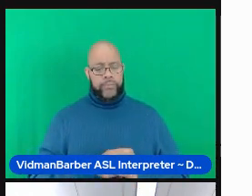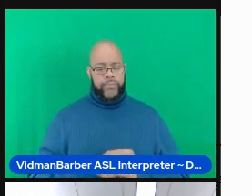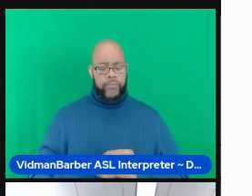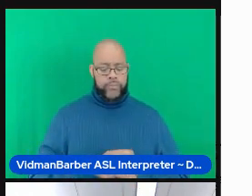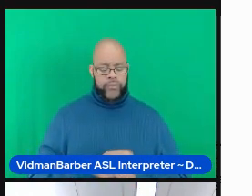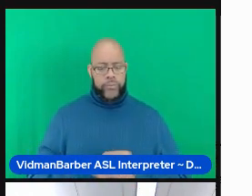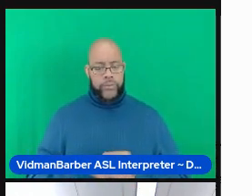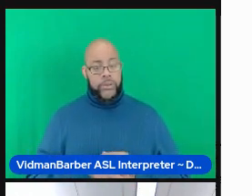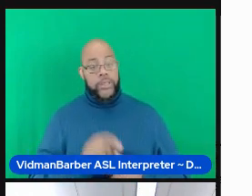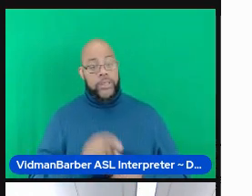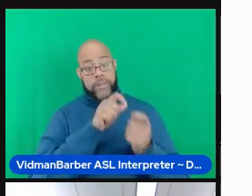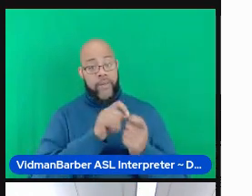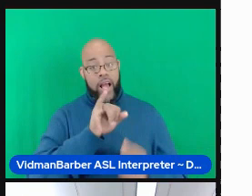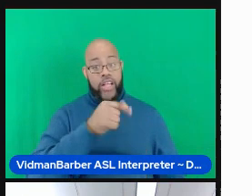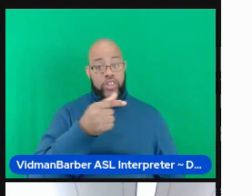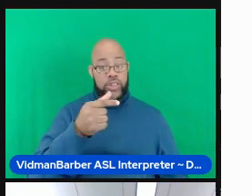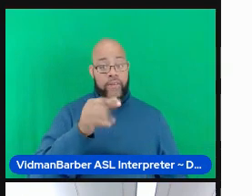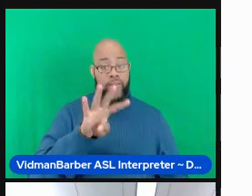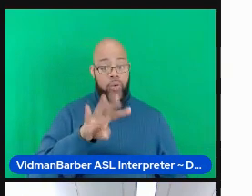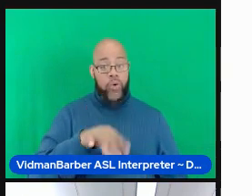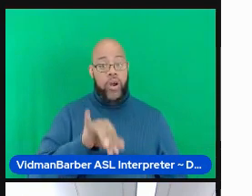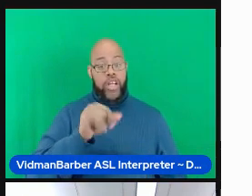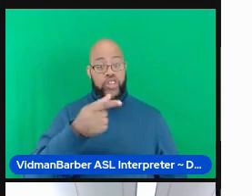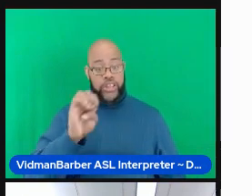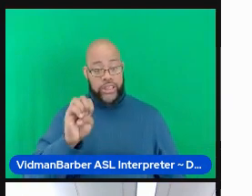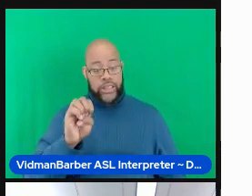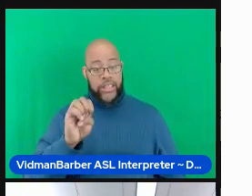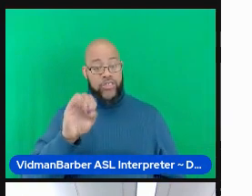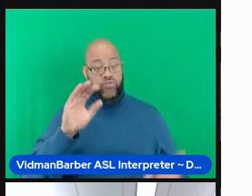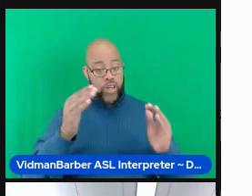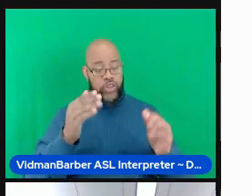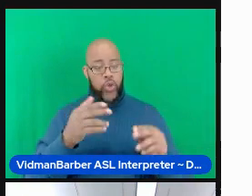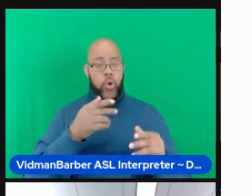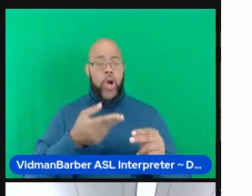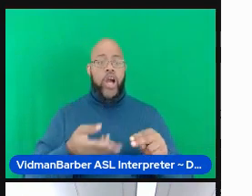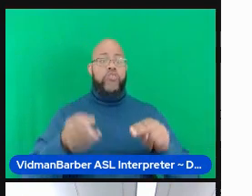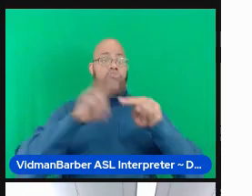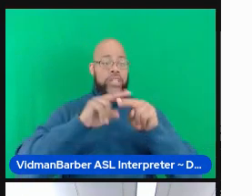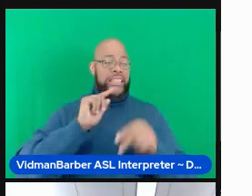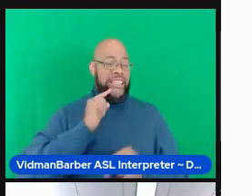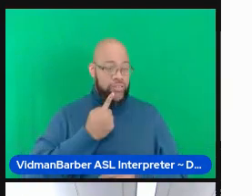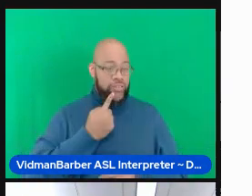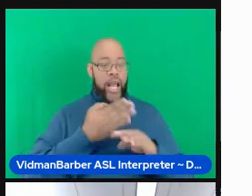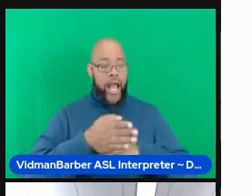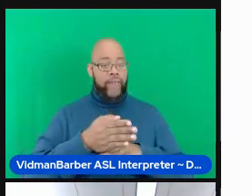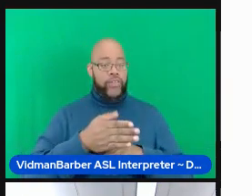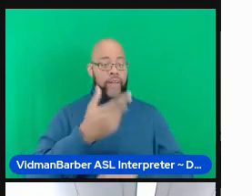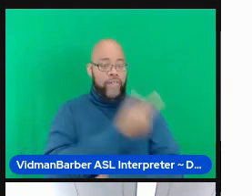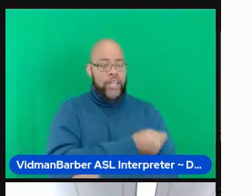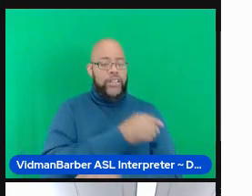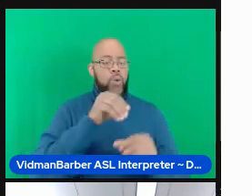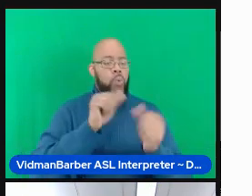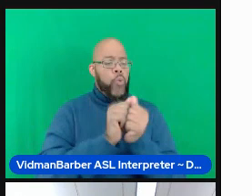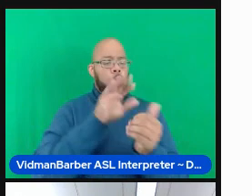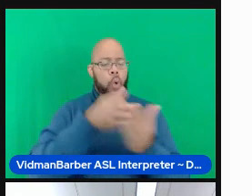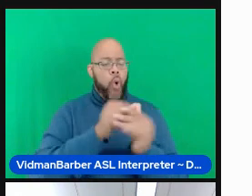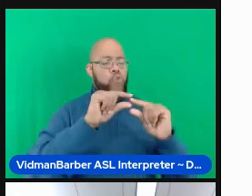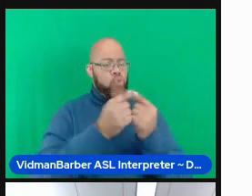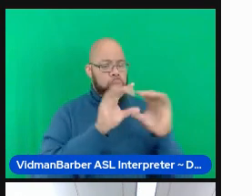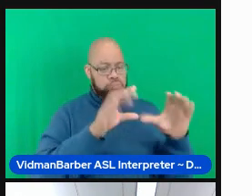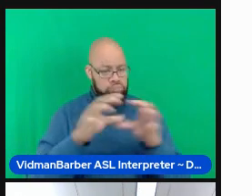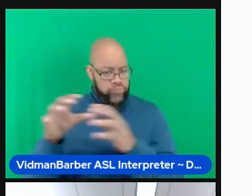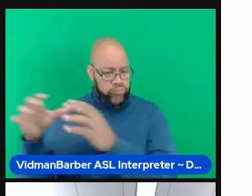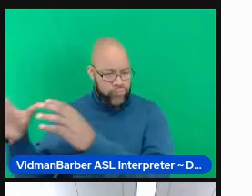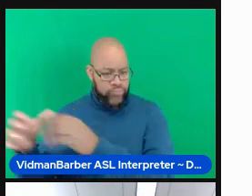the specific IgG4 IgE ratio increased significantly after vaccination in all the age groups. And so